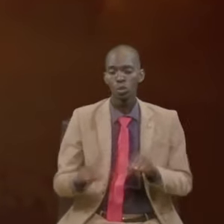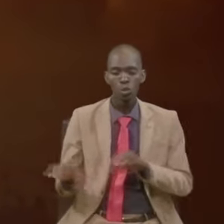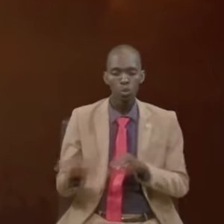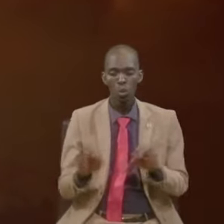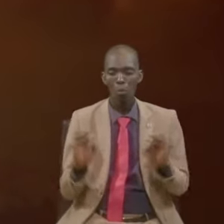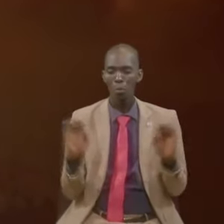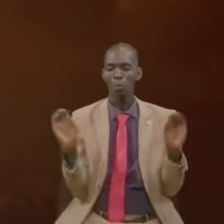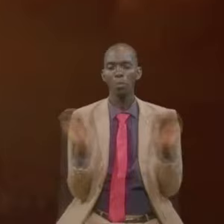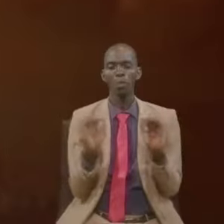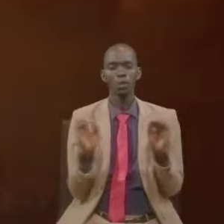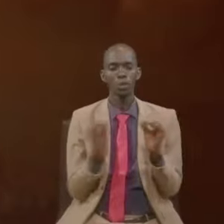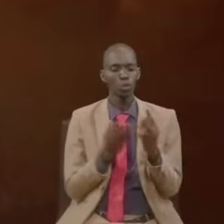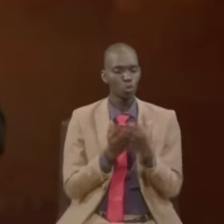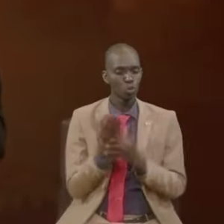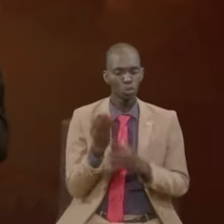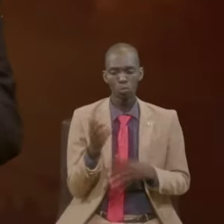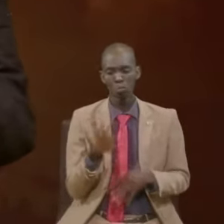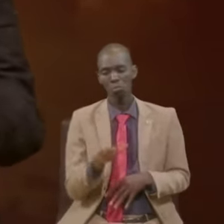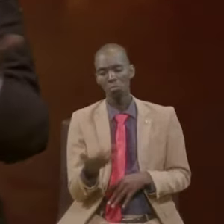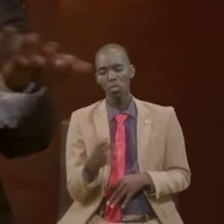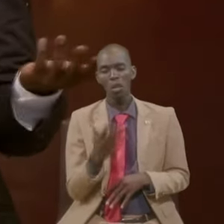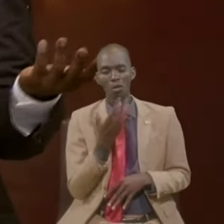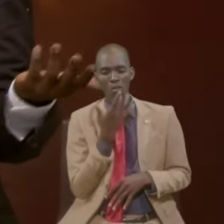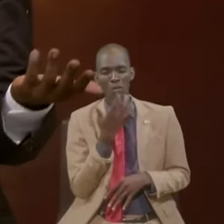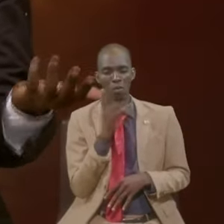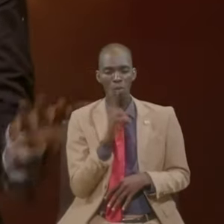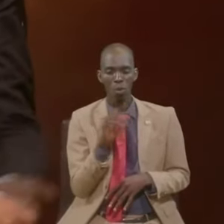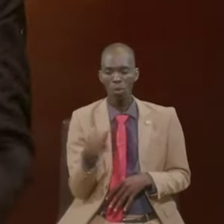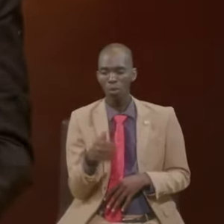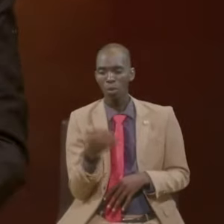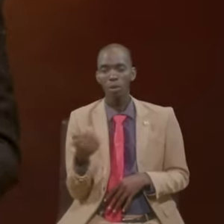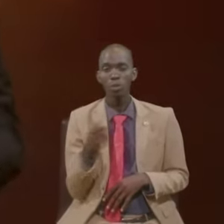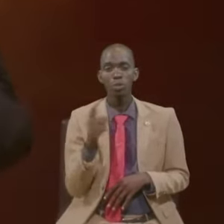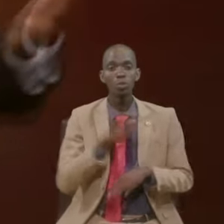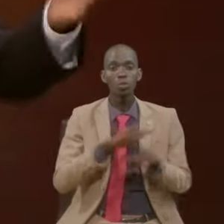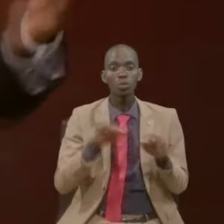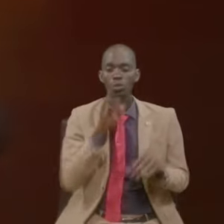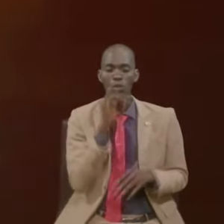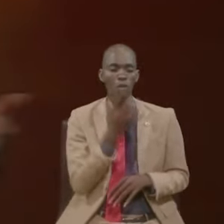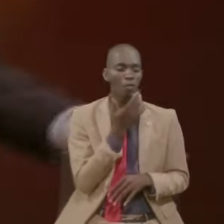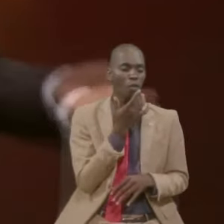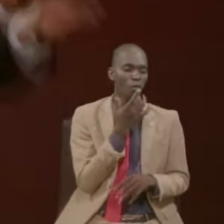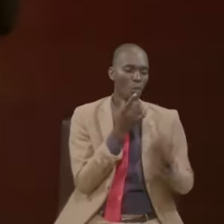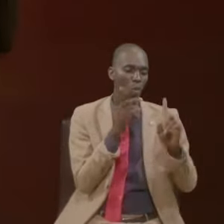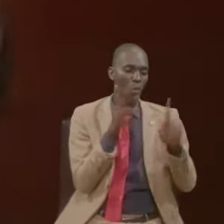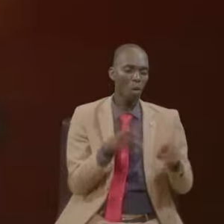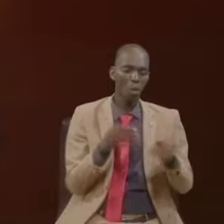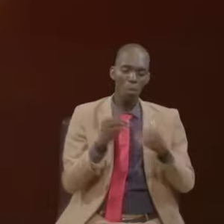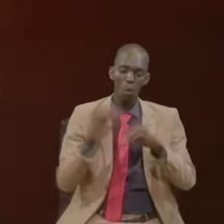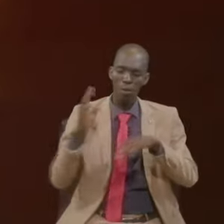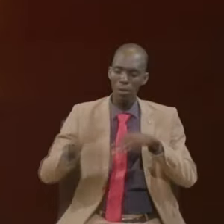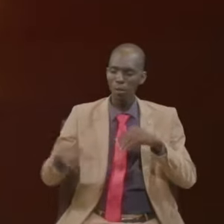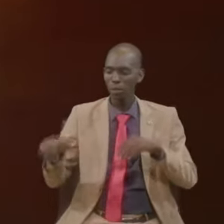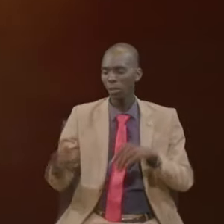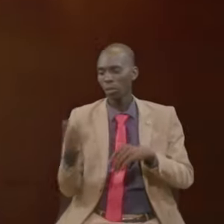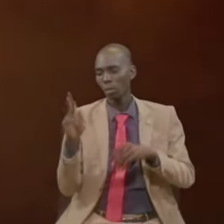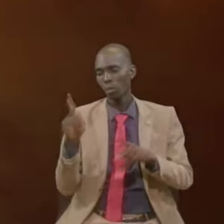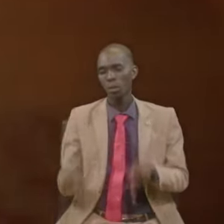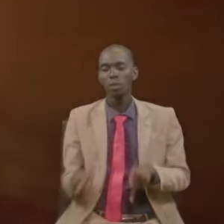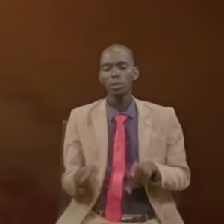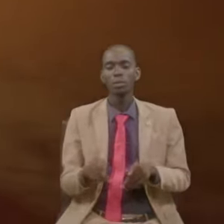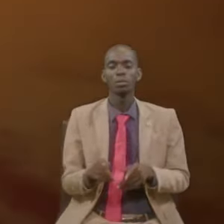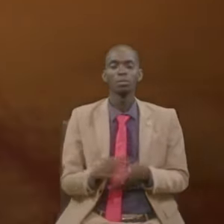by partiality, and that you do not prefer one above, before, beyond